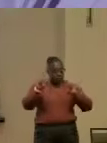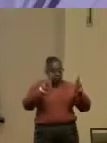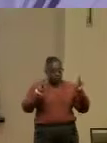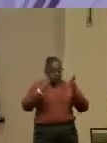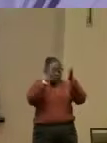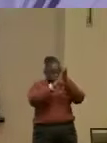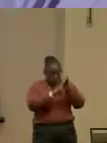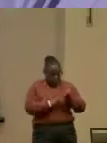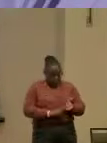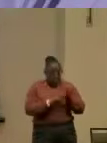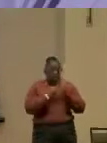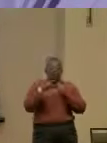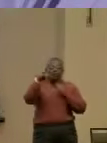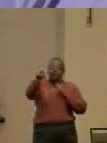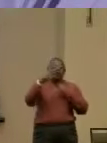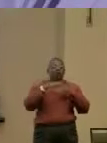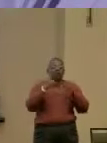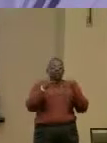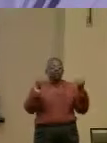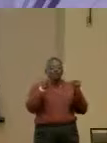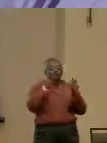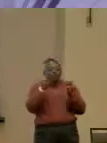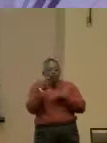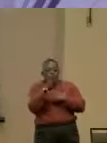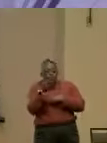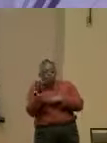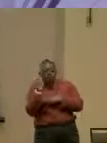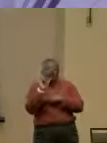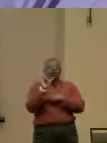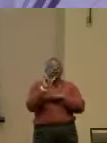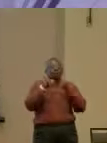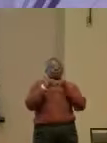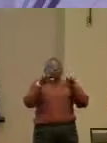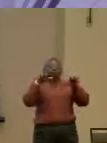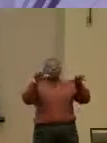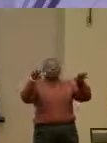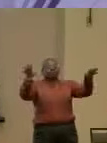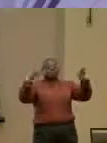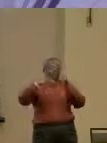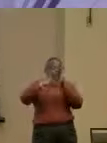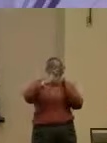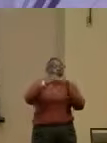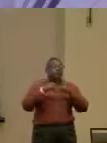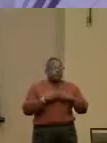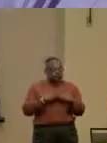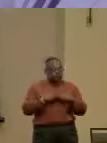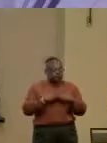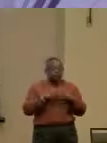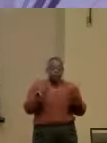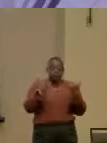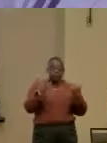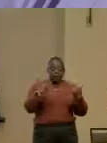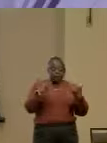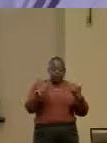to watch us online, and it will stream to probably thousands. But I'm going to talk